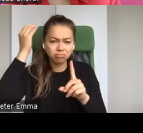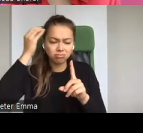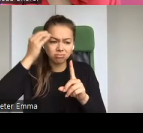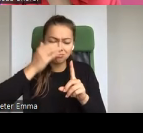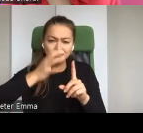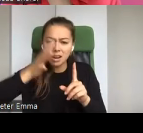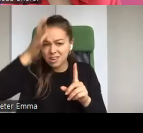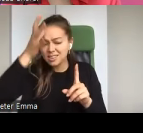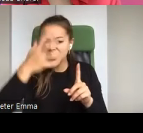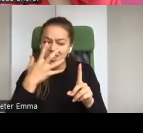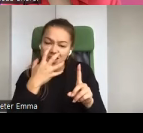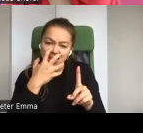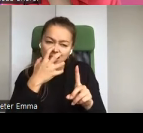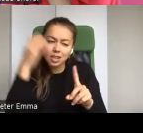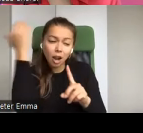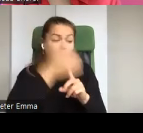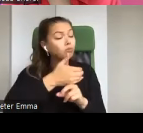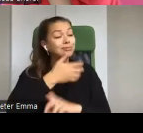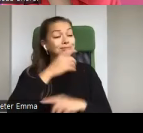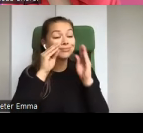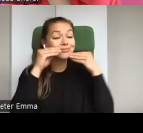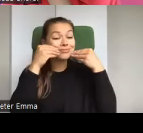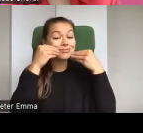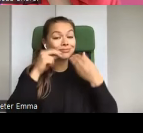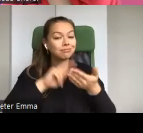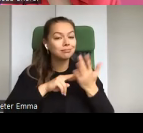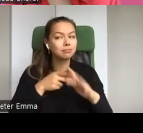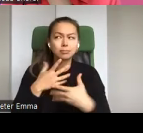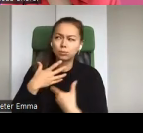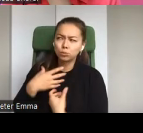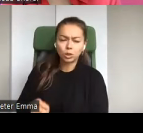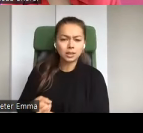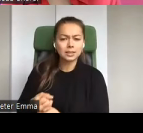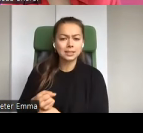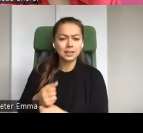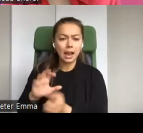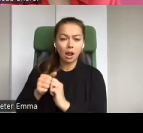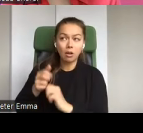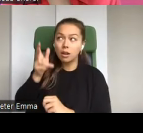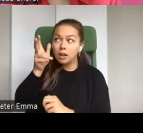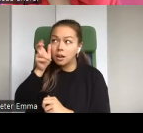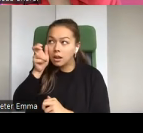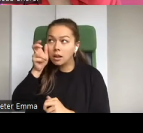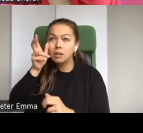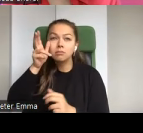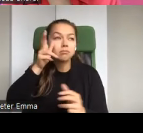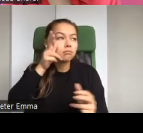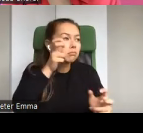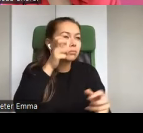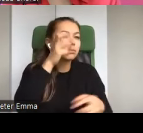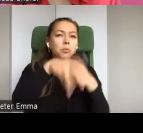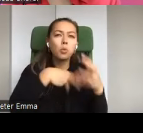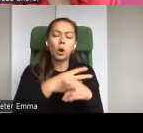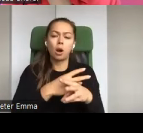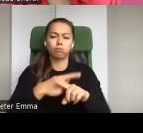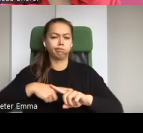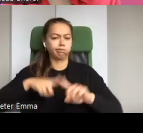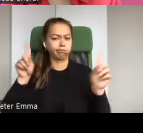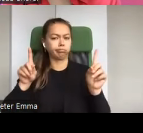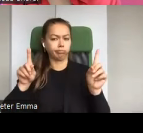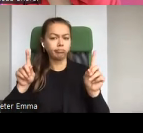could dysregulate and become violent. So what does that change as a vision of the world? And lastly, mentalization, our